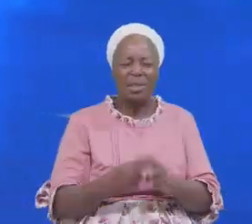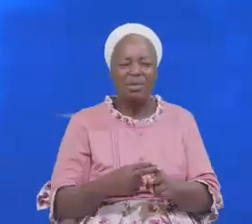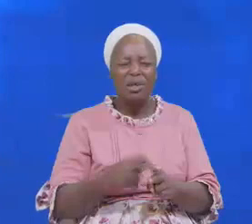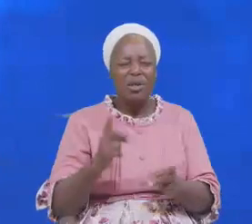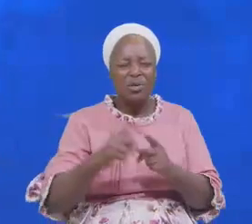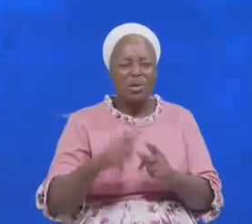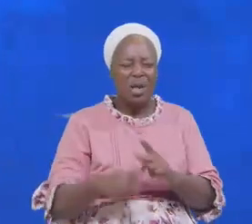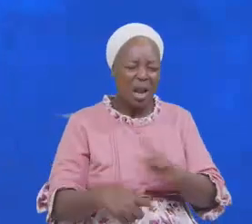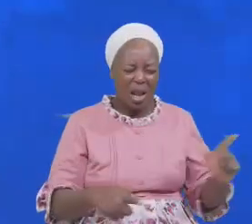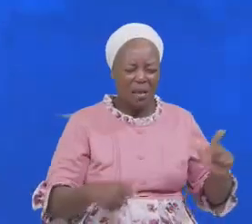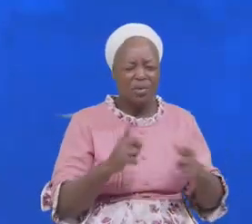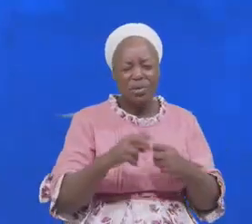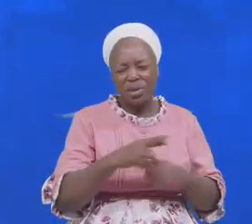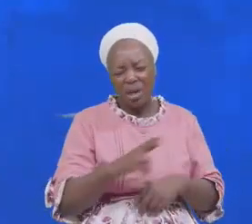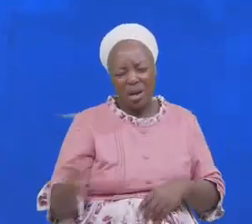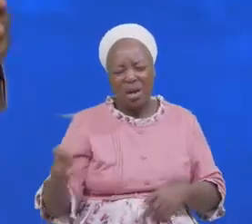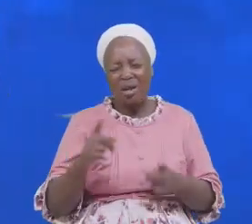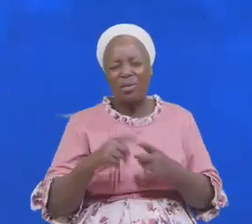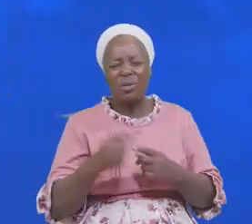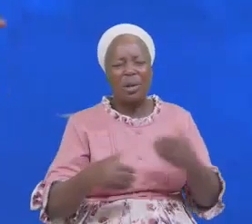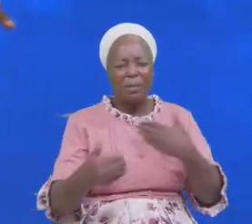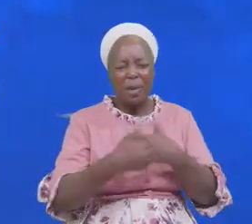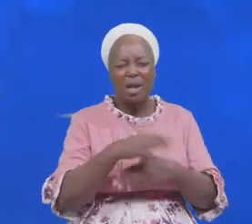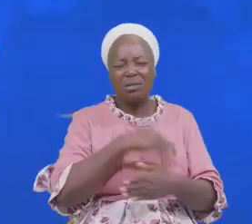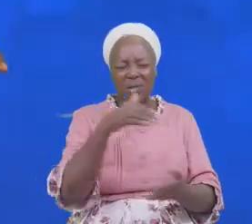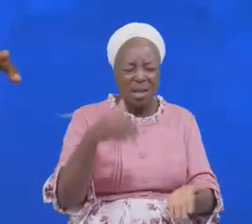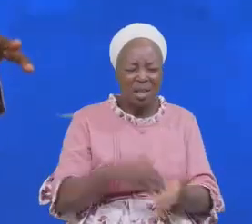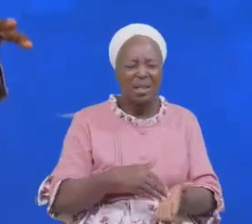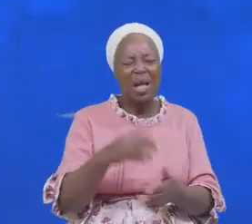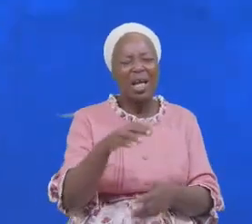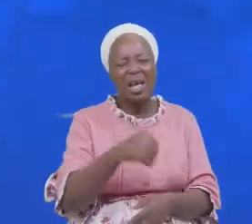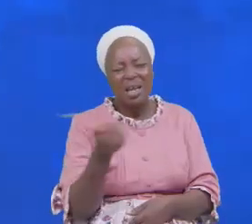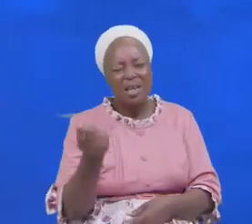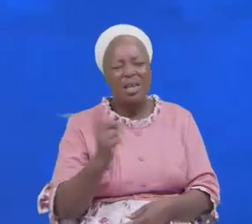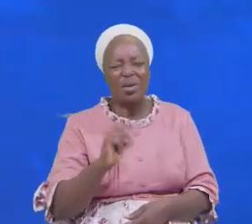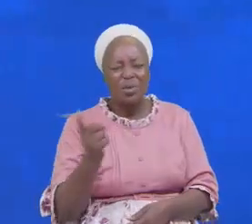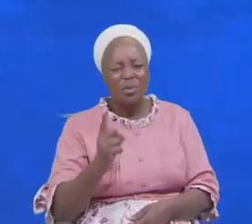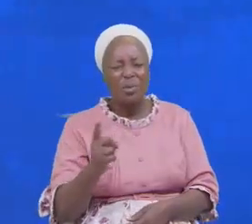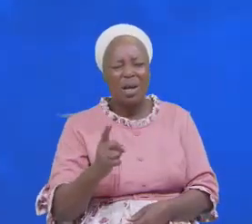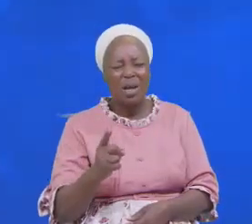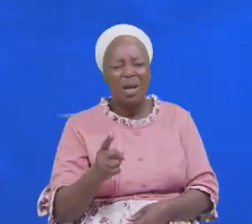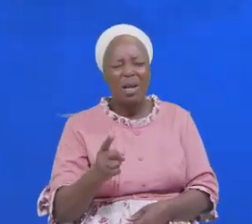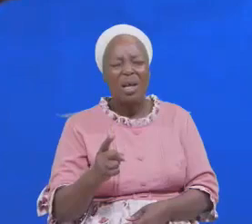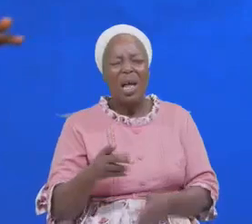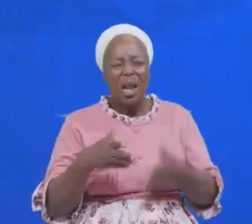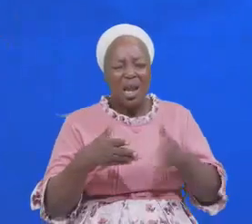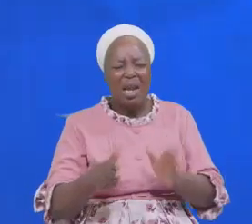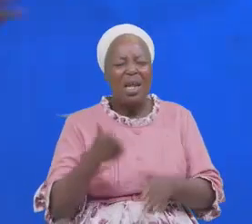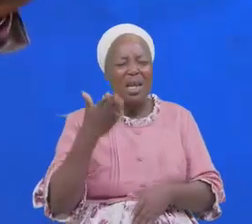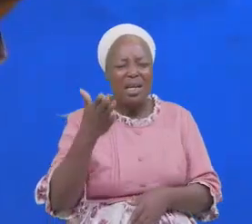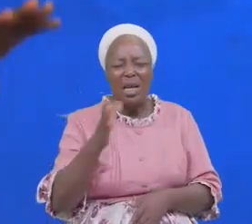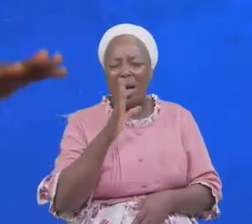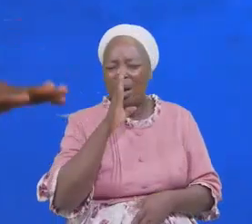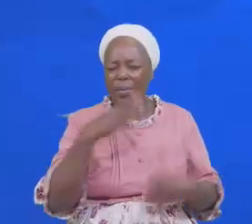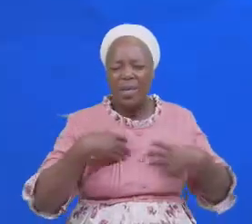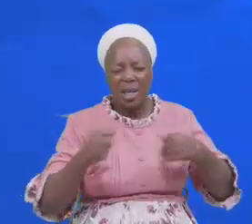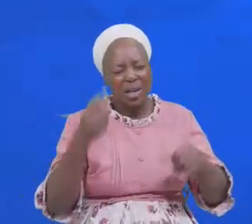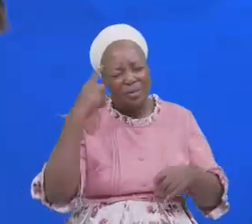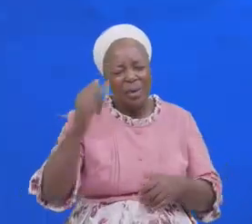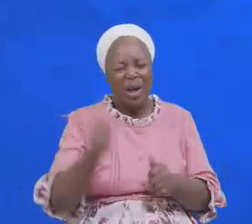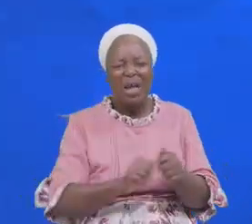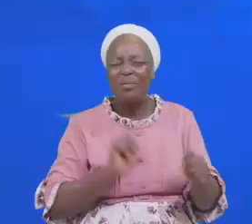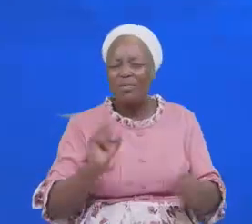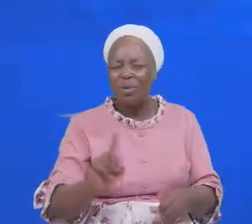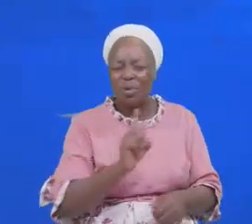to the right, at the back, in the center, anywhere. Let there be healing for everyone